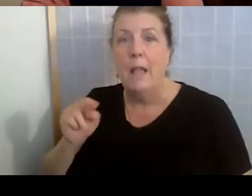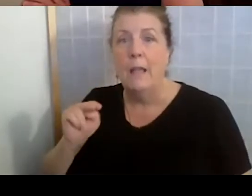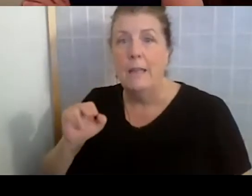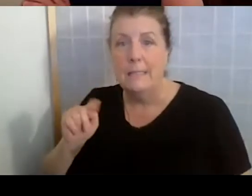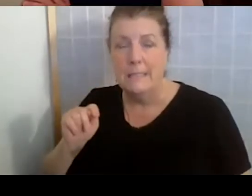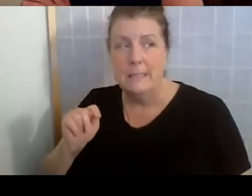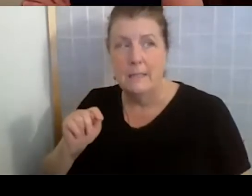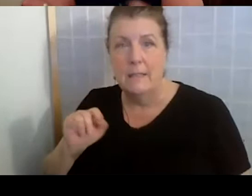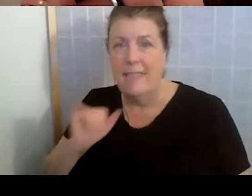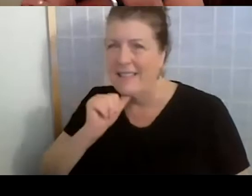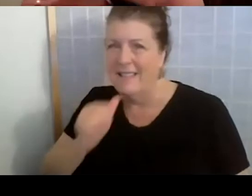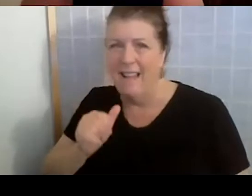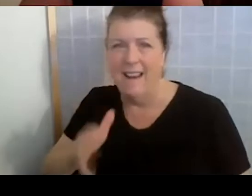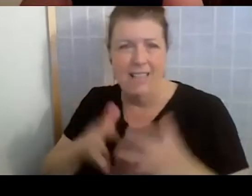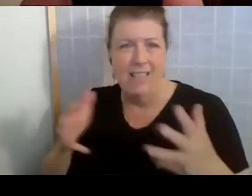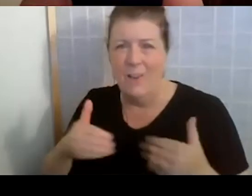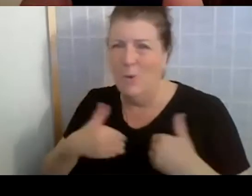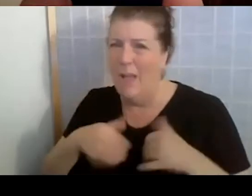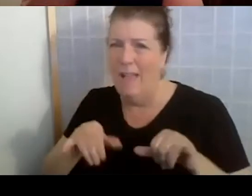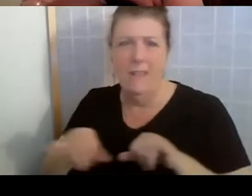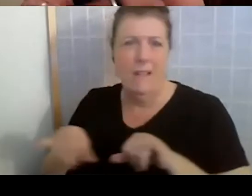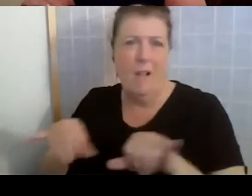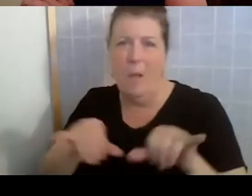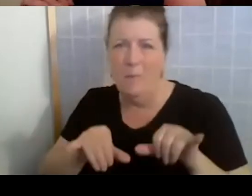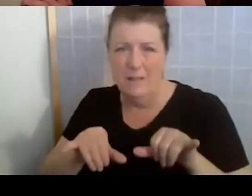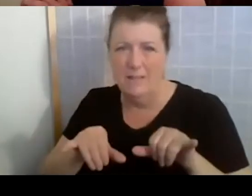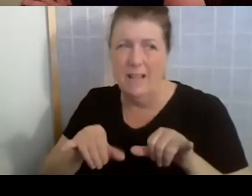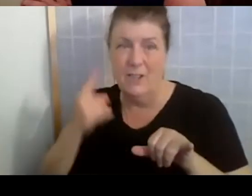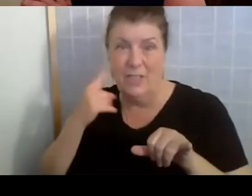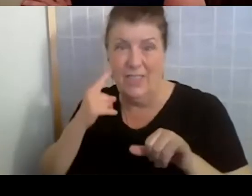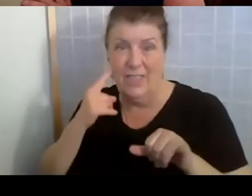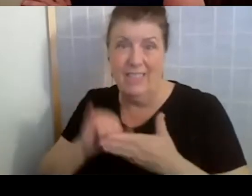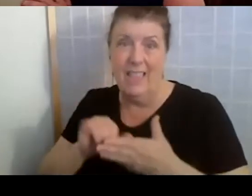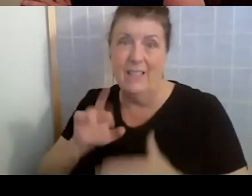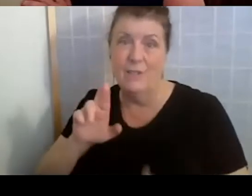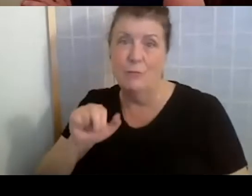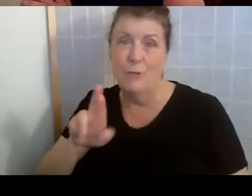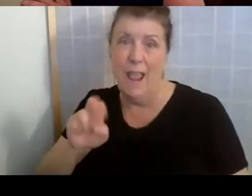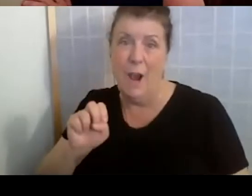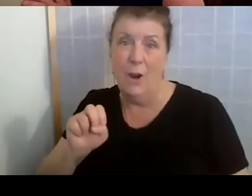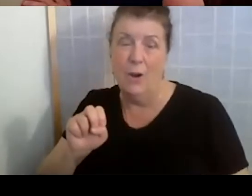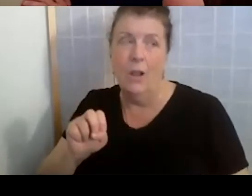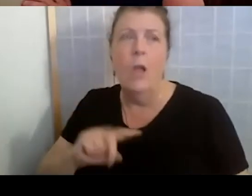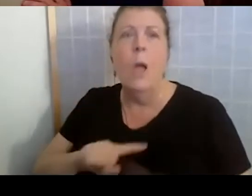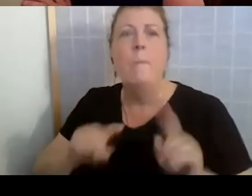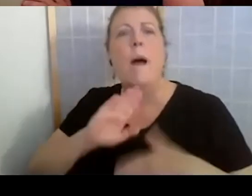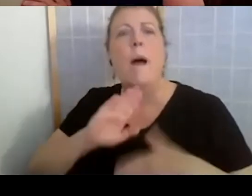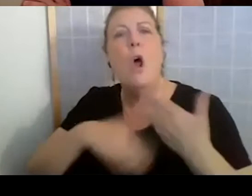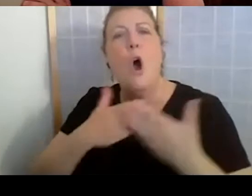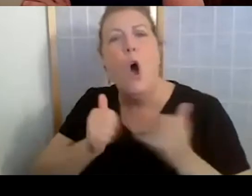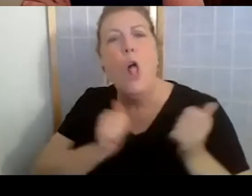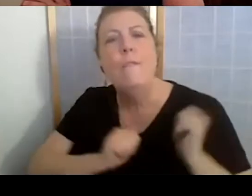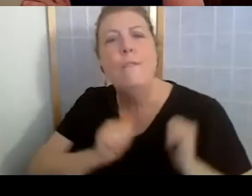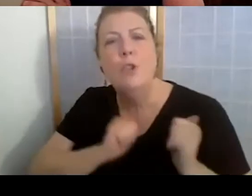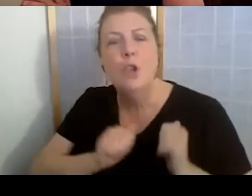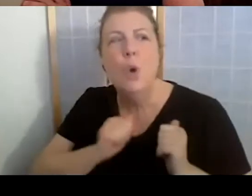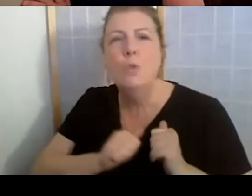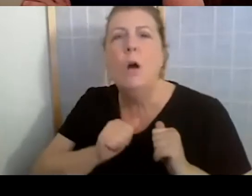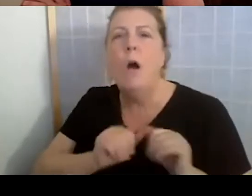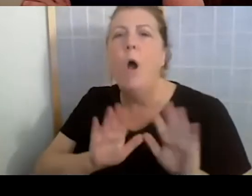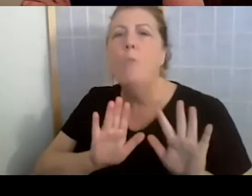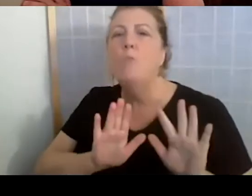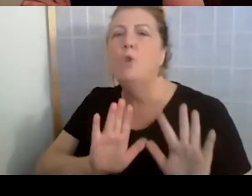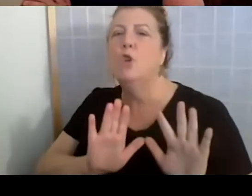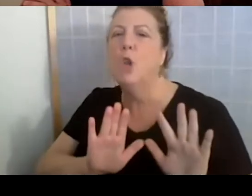think that, but it's all the shows are sort of pushing the envelope a little